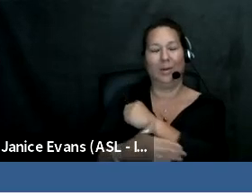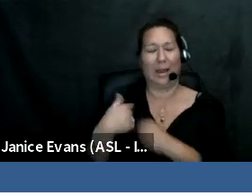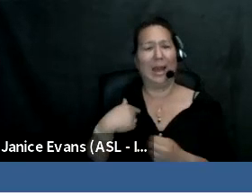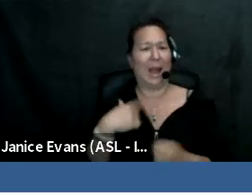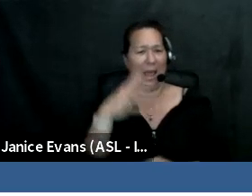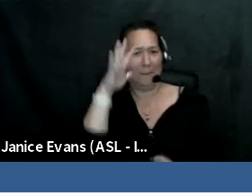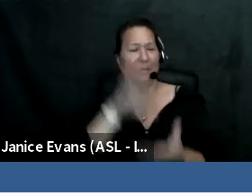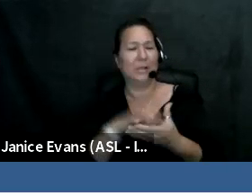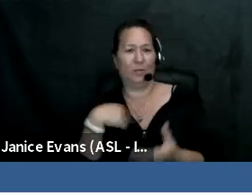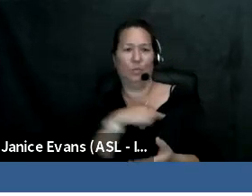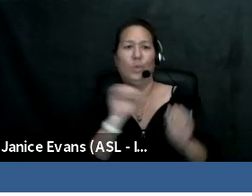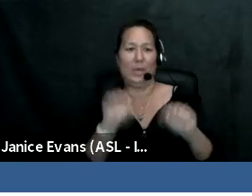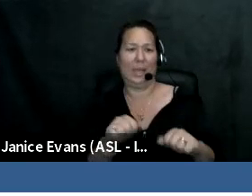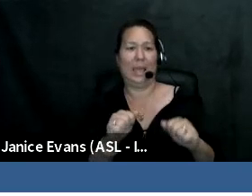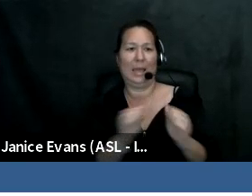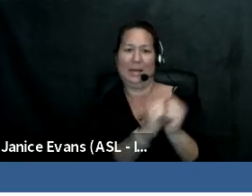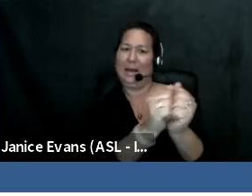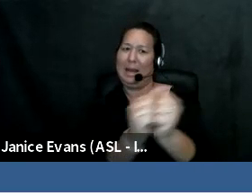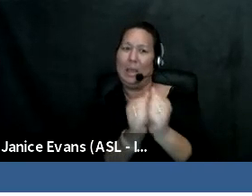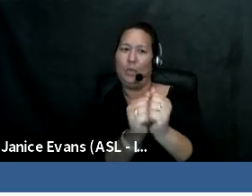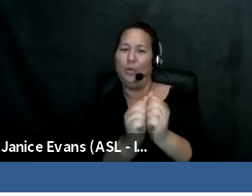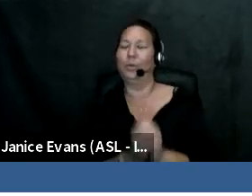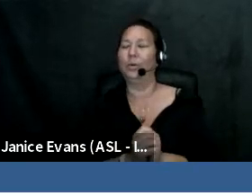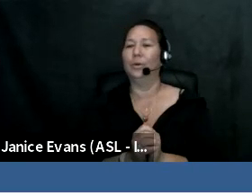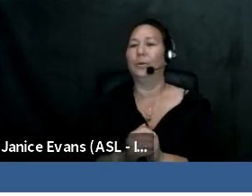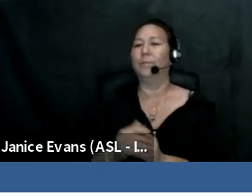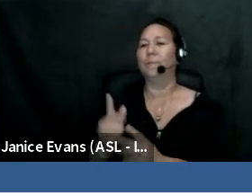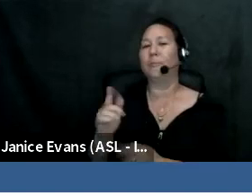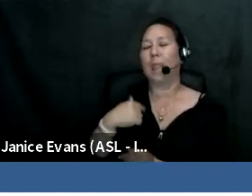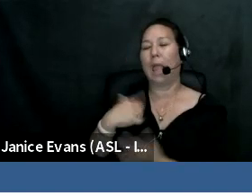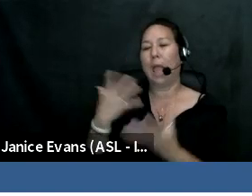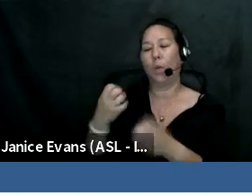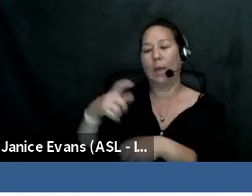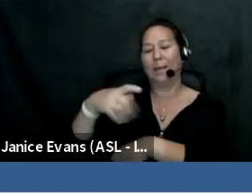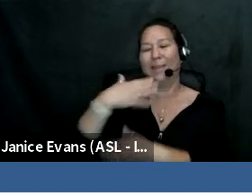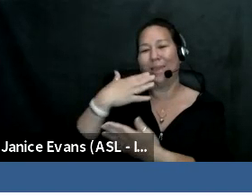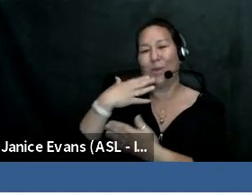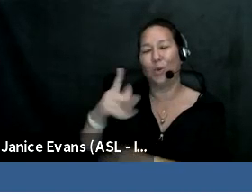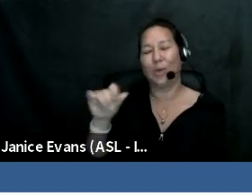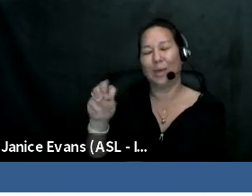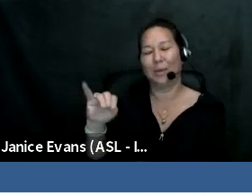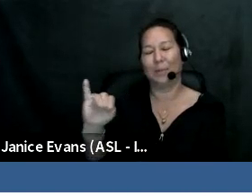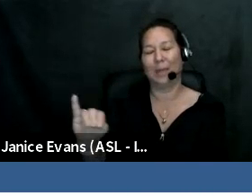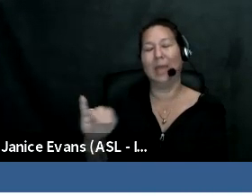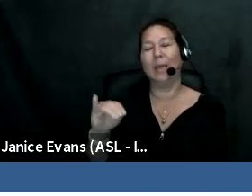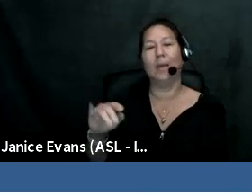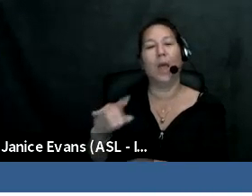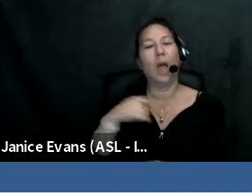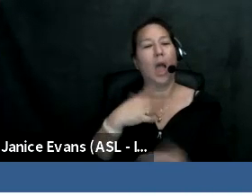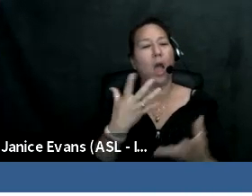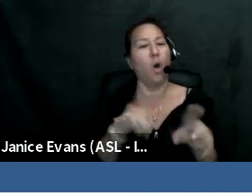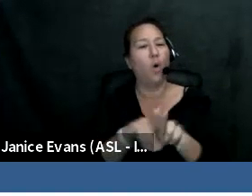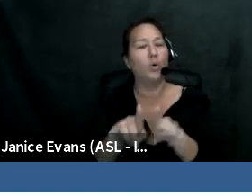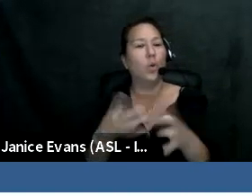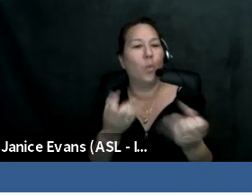Thank you, Kimi. And I would like to take this time as we close out to thank all of you